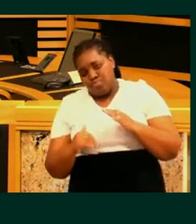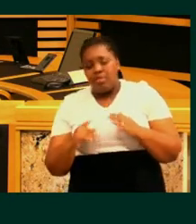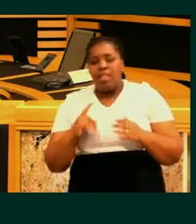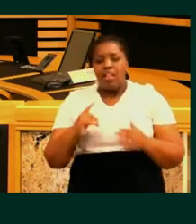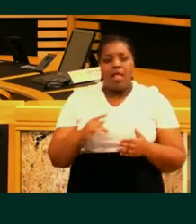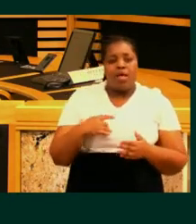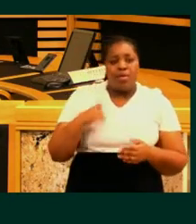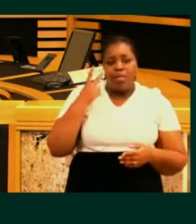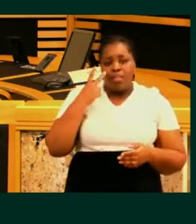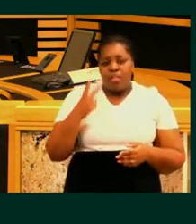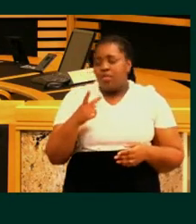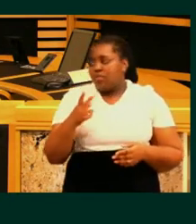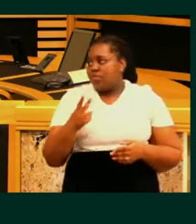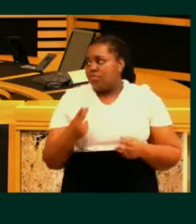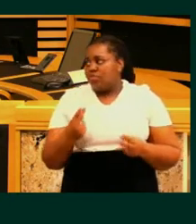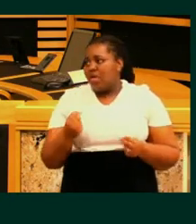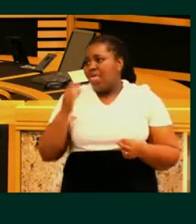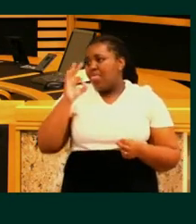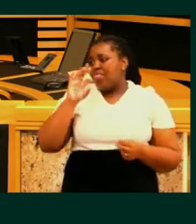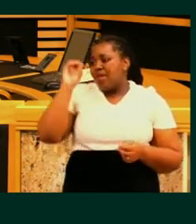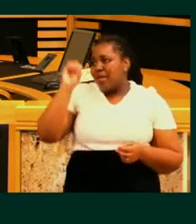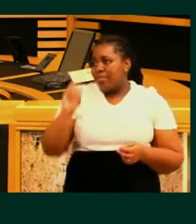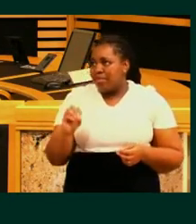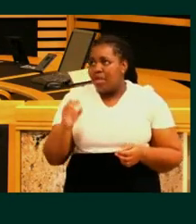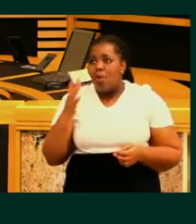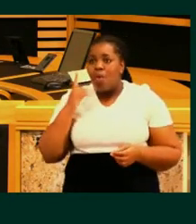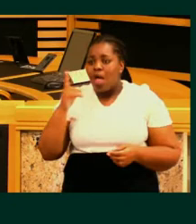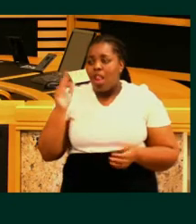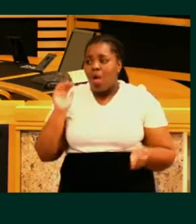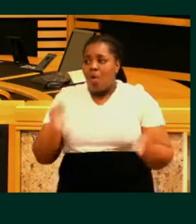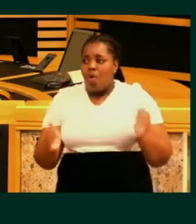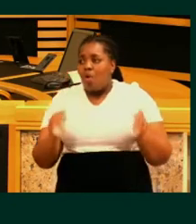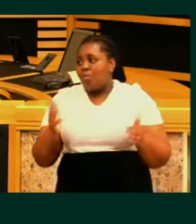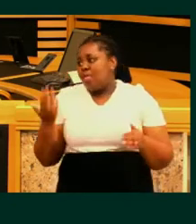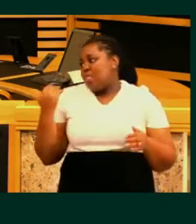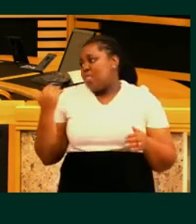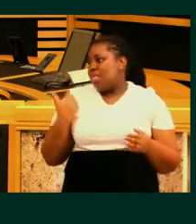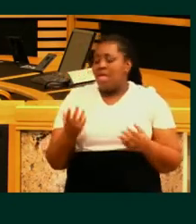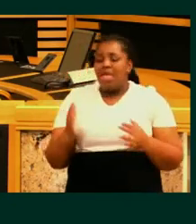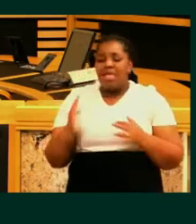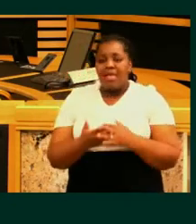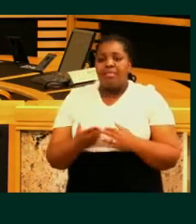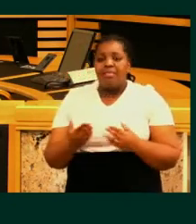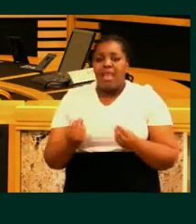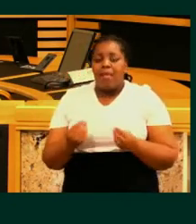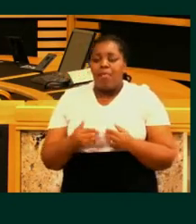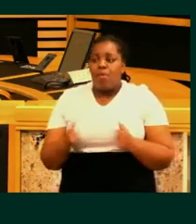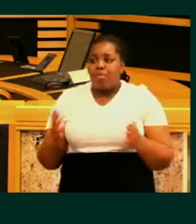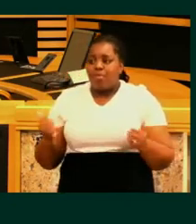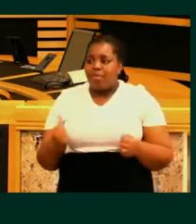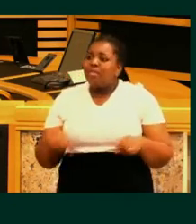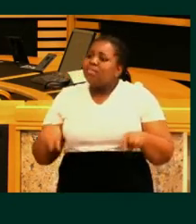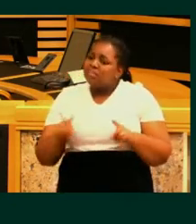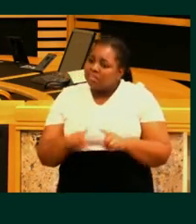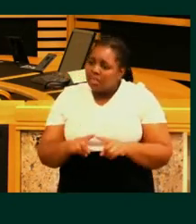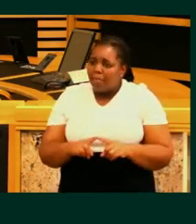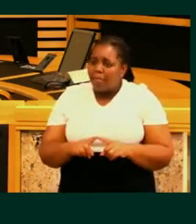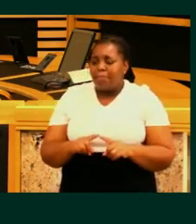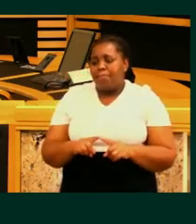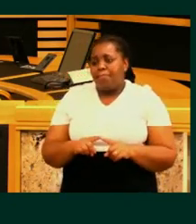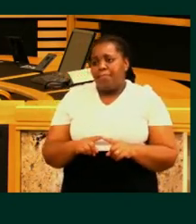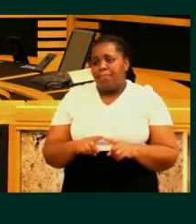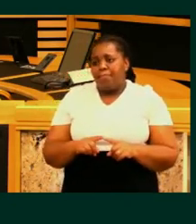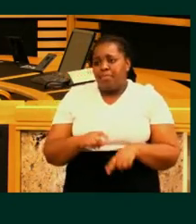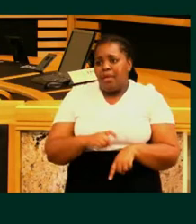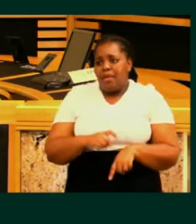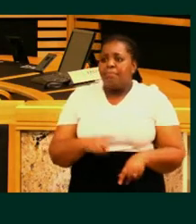to a mere 3% when compared to the number of cases opened during the same period under review